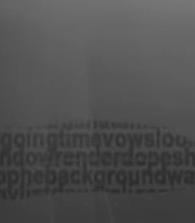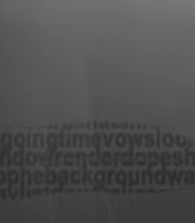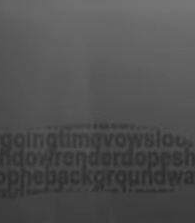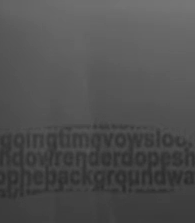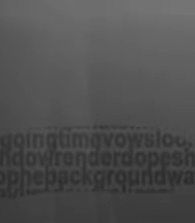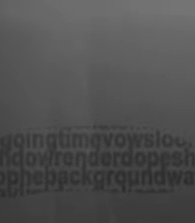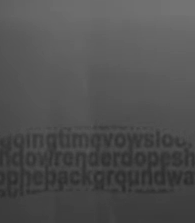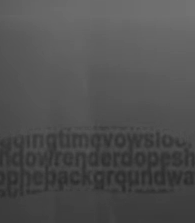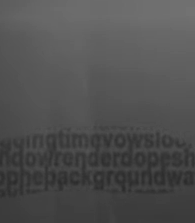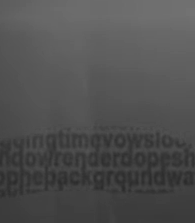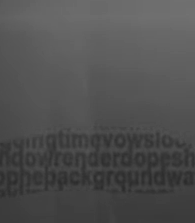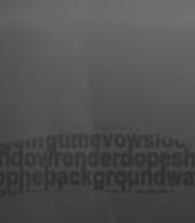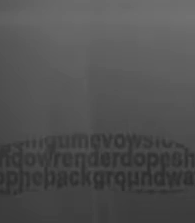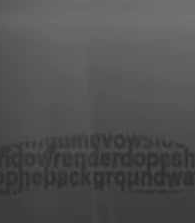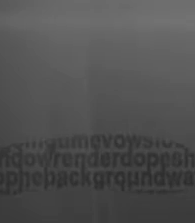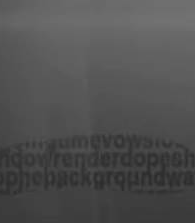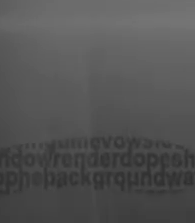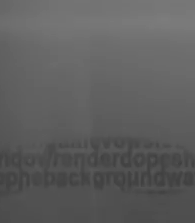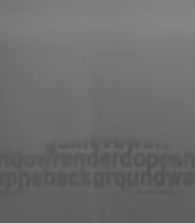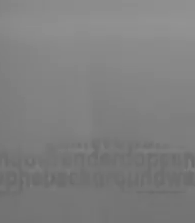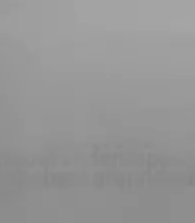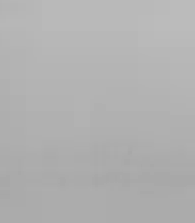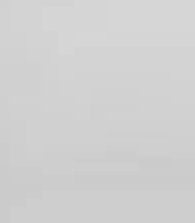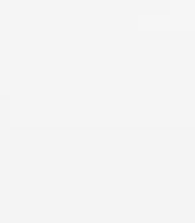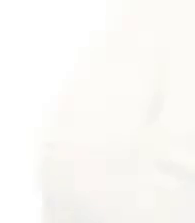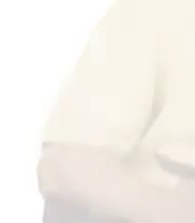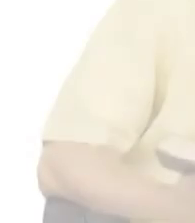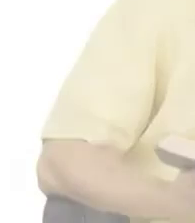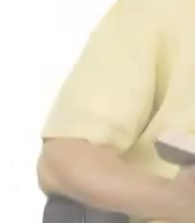The word of the Lord.